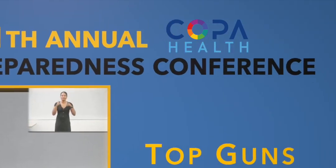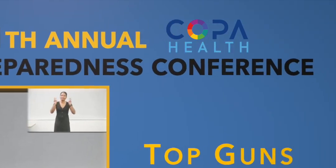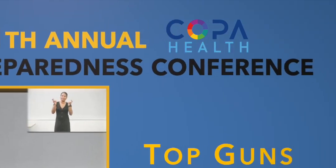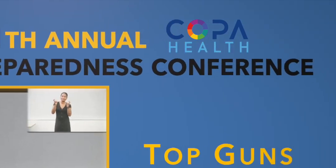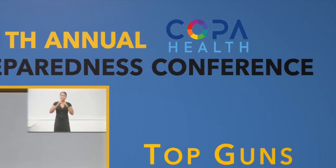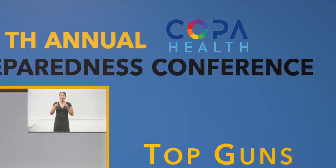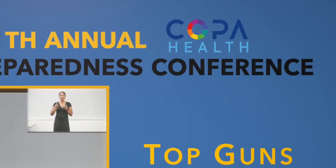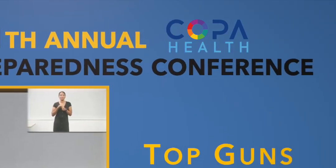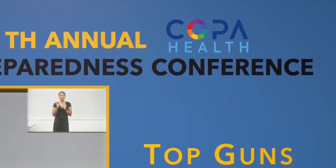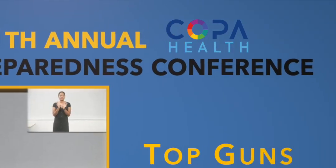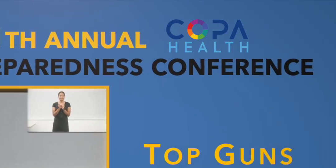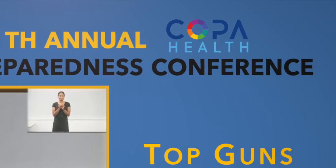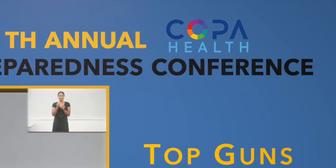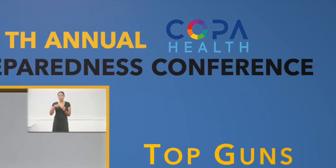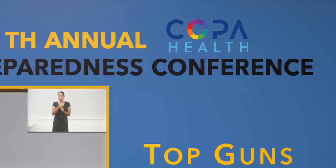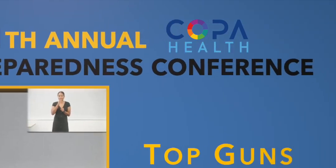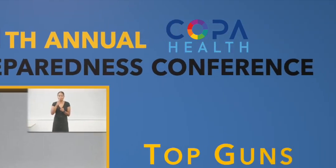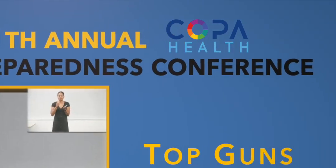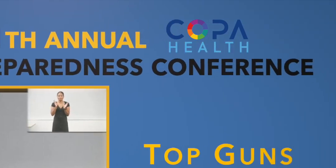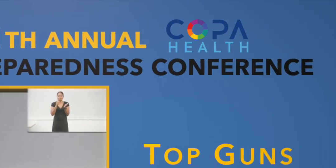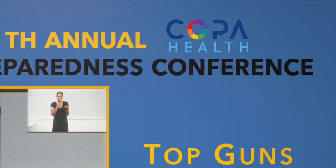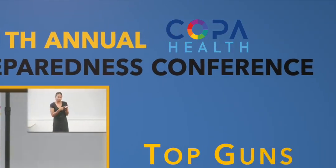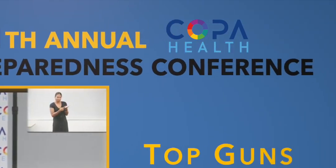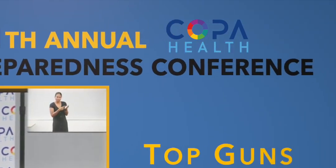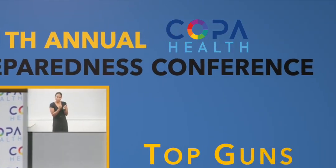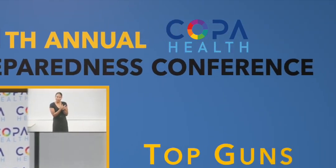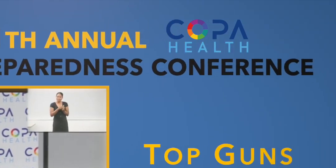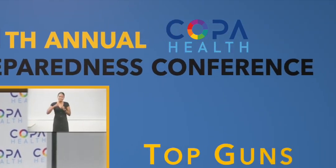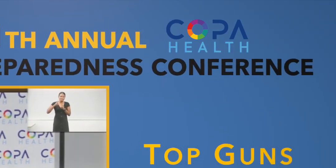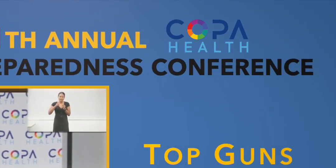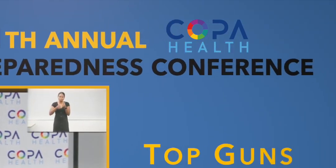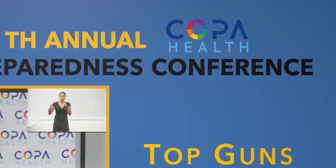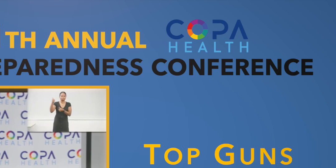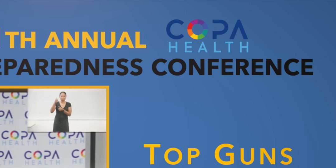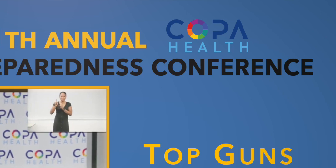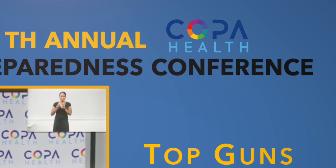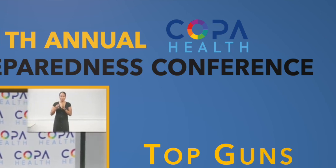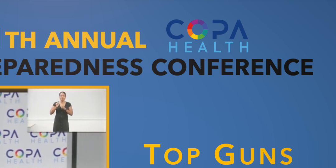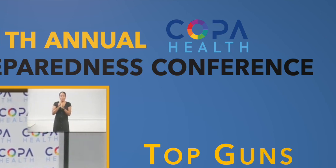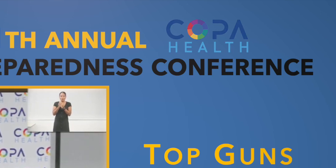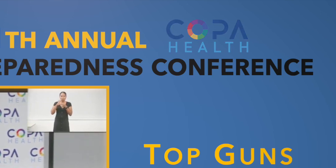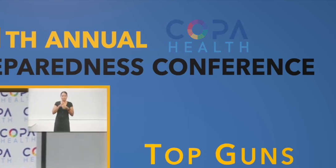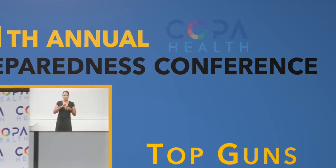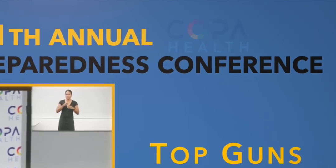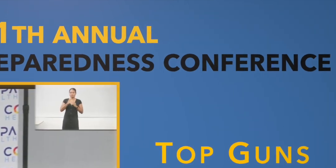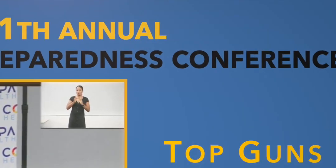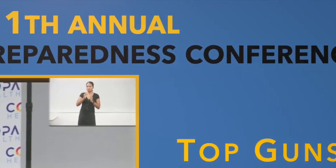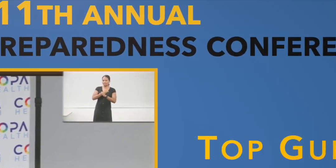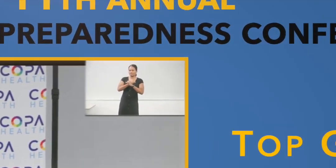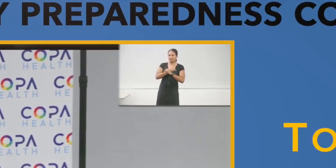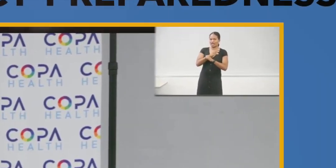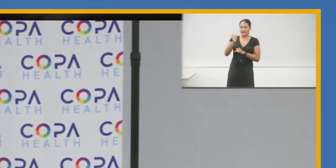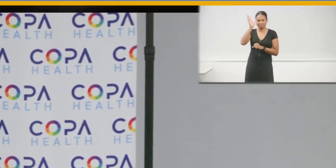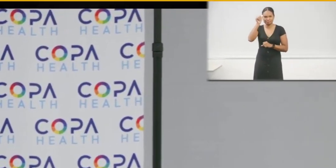This first session, we're going to talk to the top guns of cybersecurity and resilience. So as I'm making my remarks here,